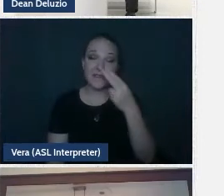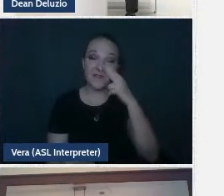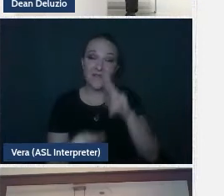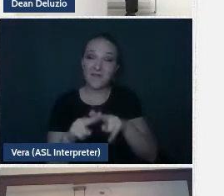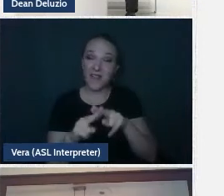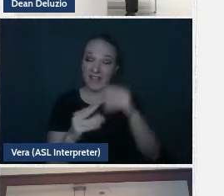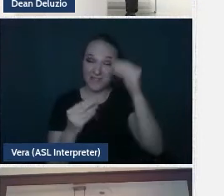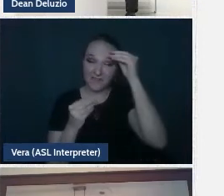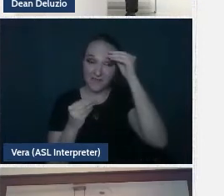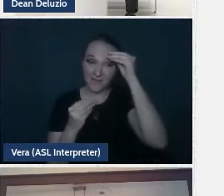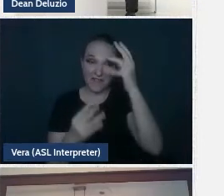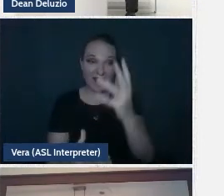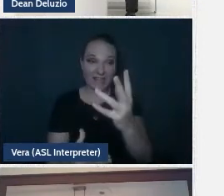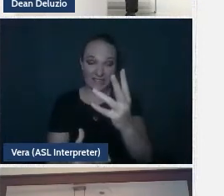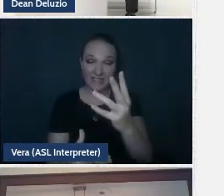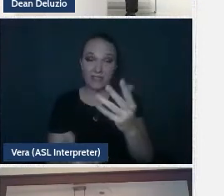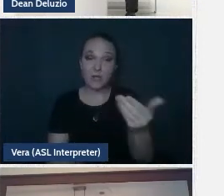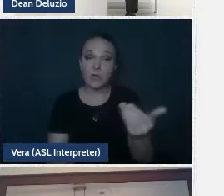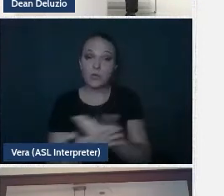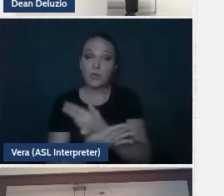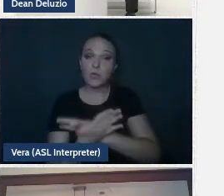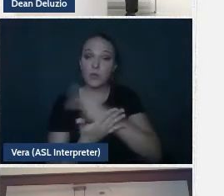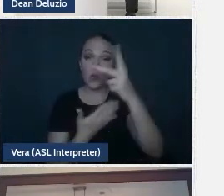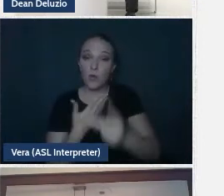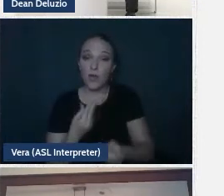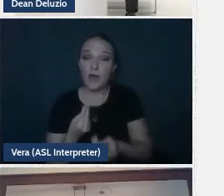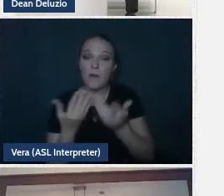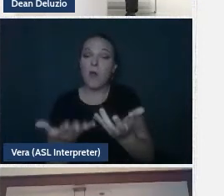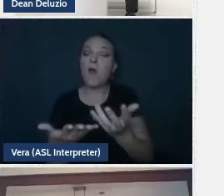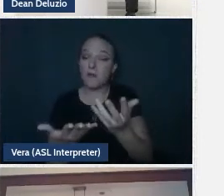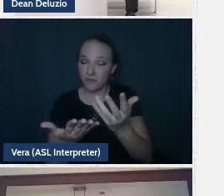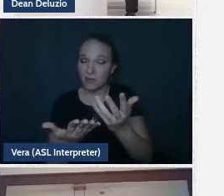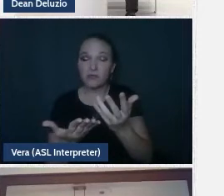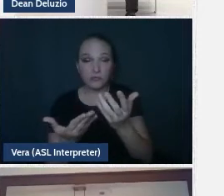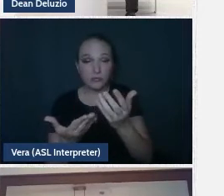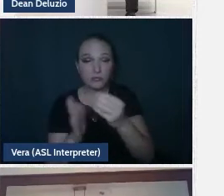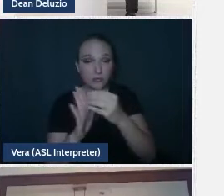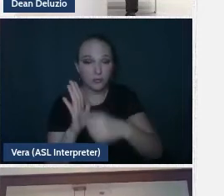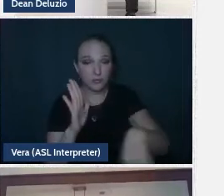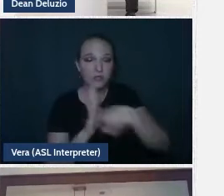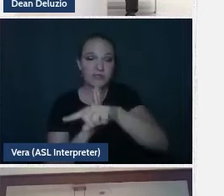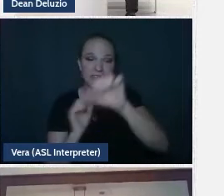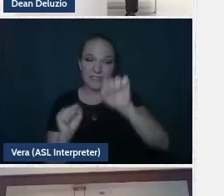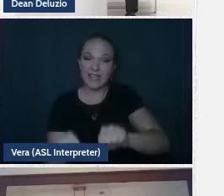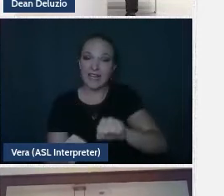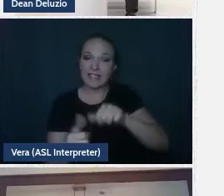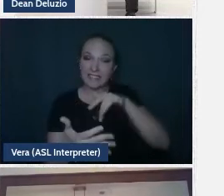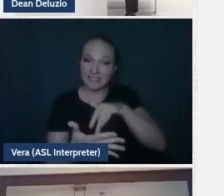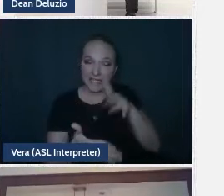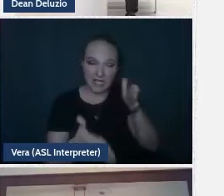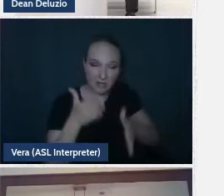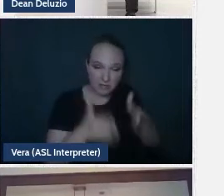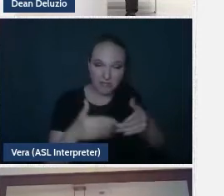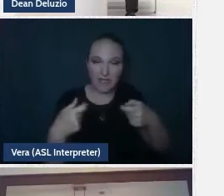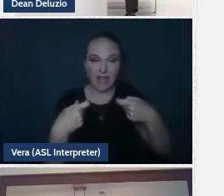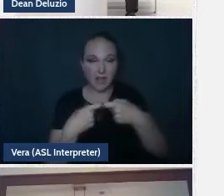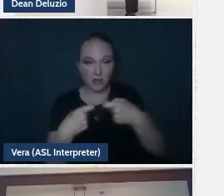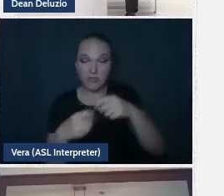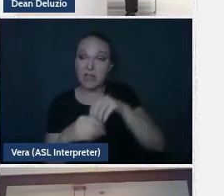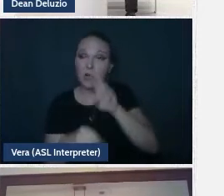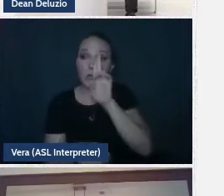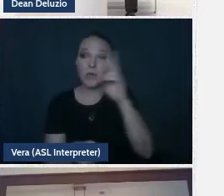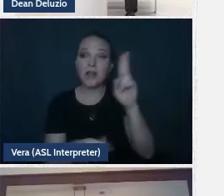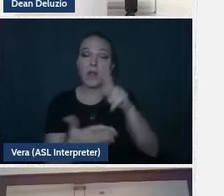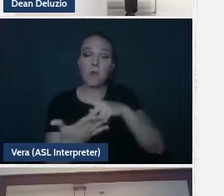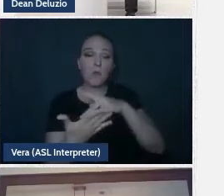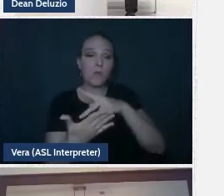the new program offers students a chance to study both mechatronics and robotics in a unique program that brings together